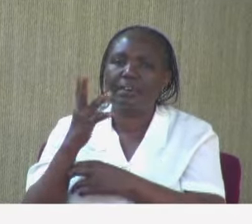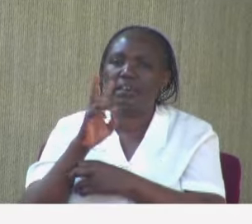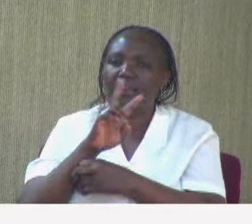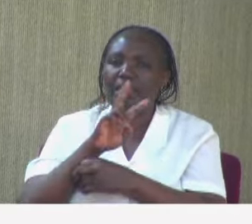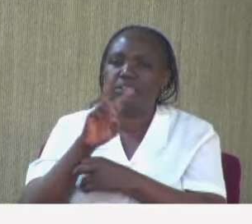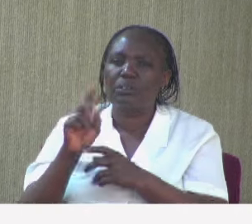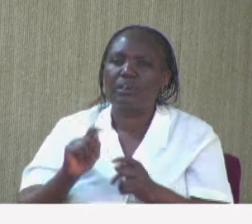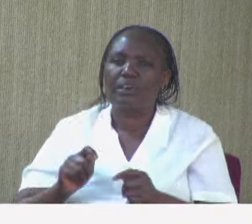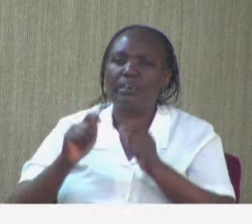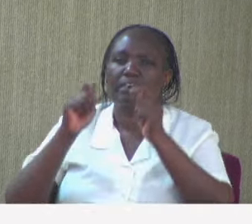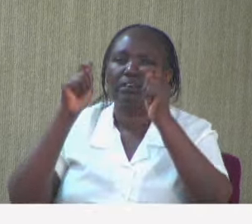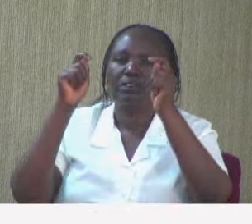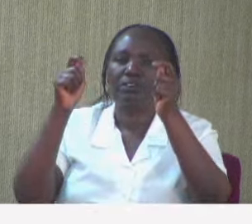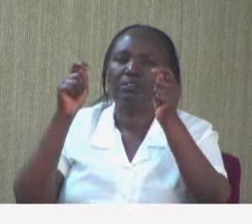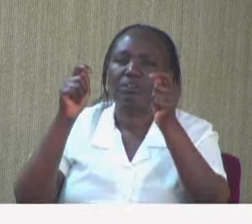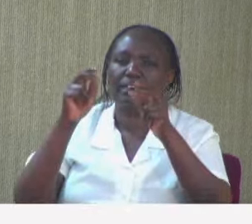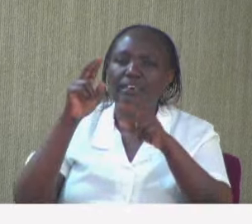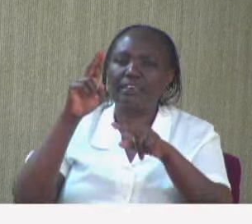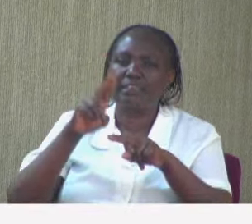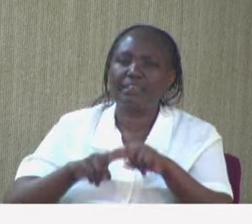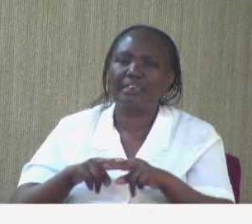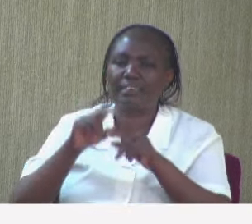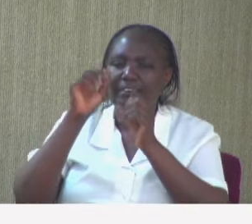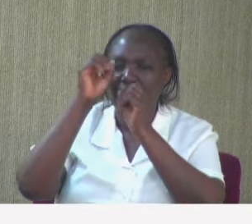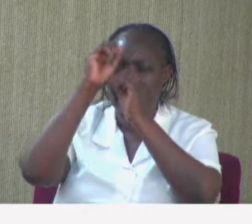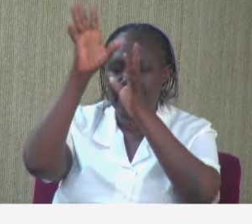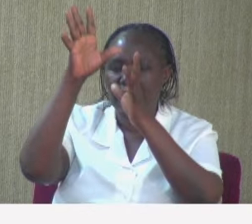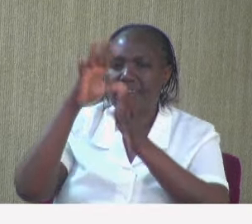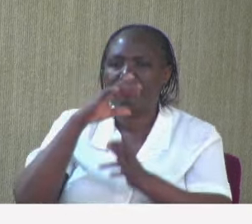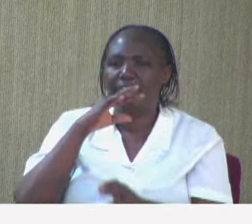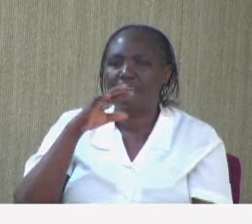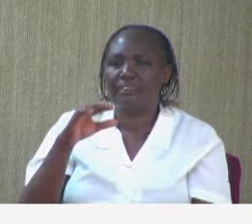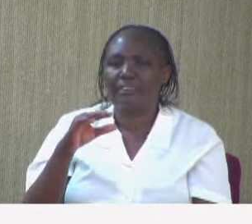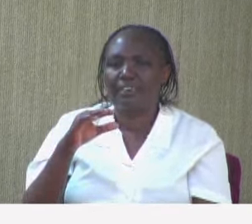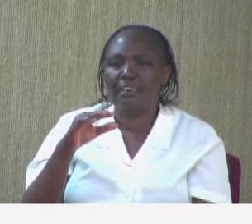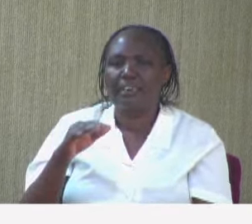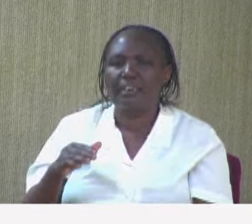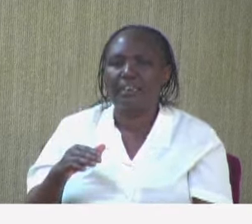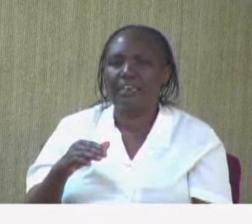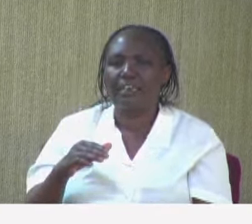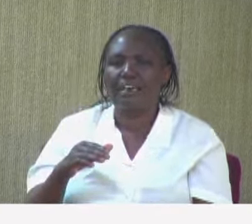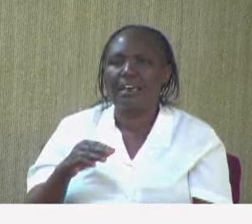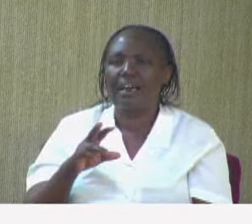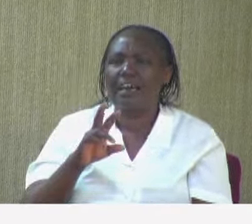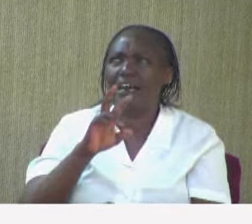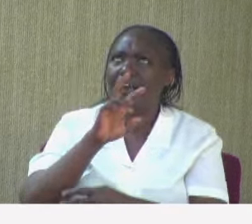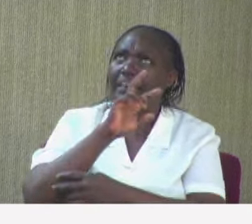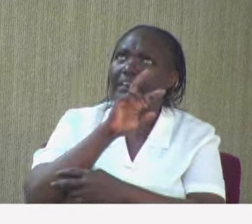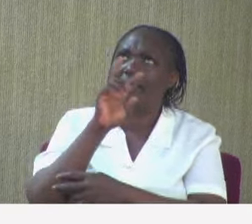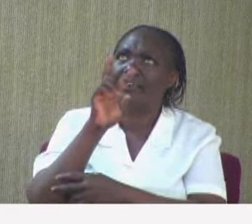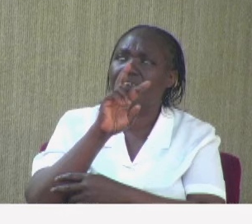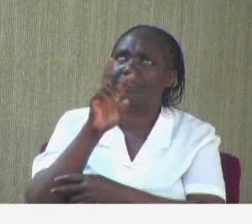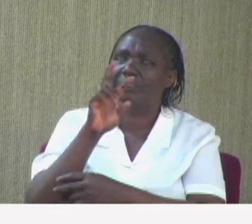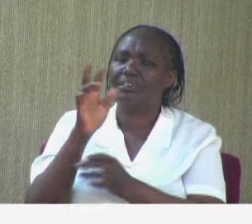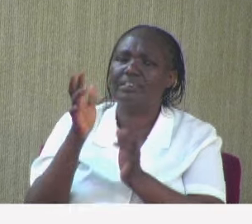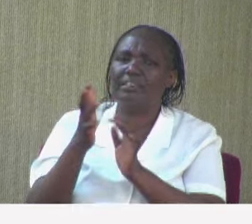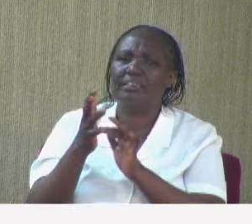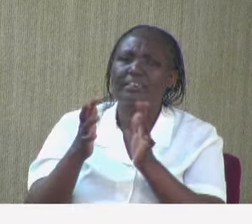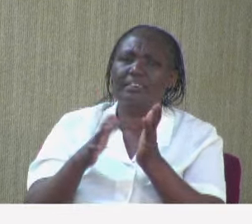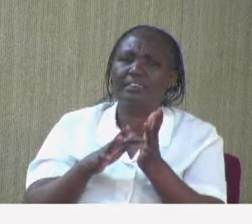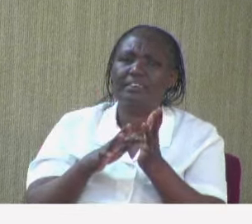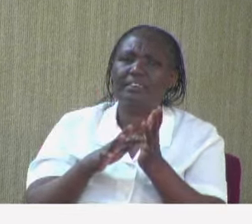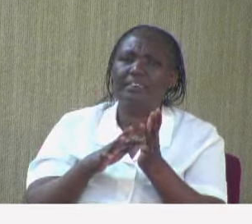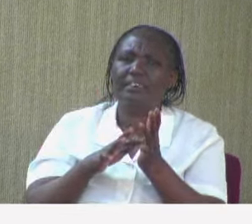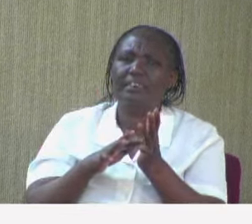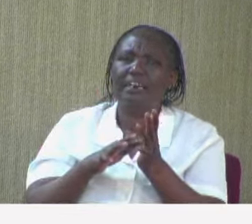it sat the Father and the Son. I gazed on Jesus' countenance and admired